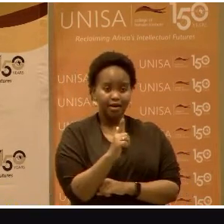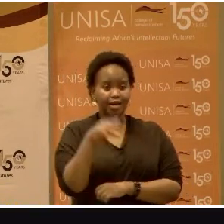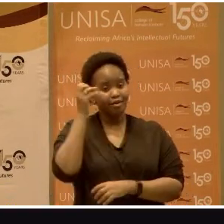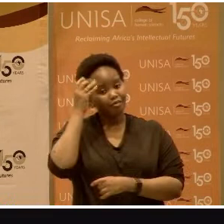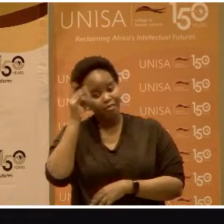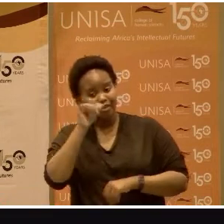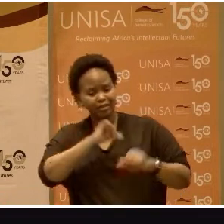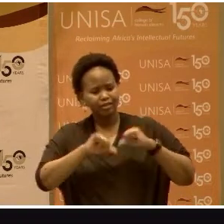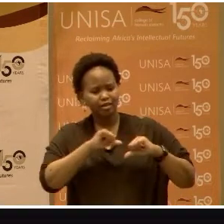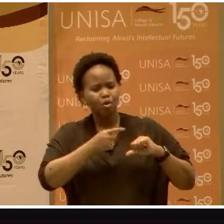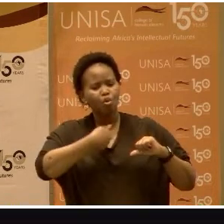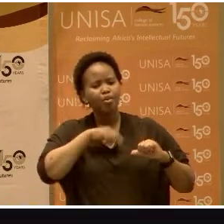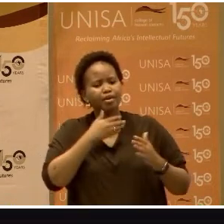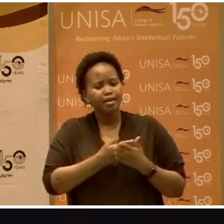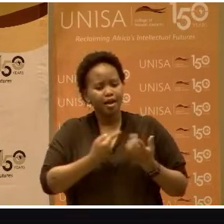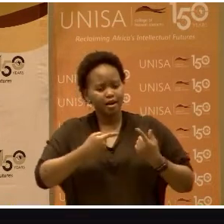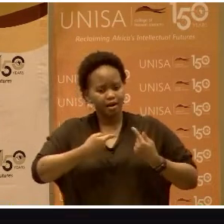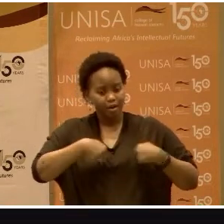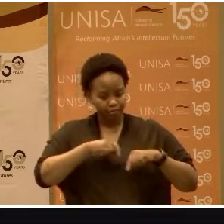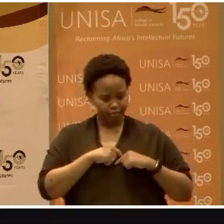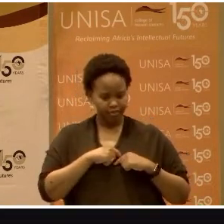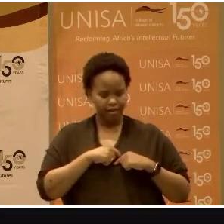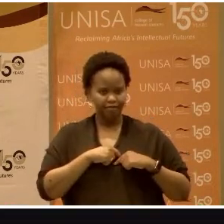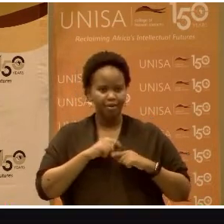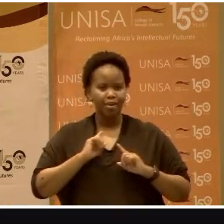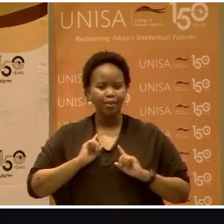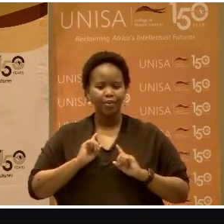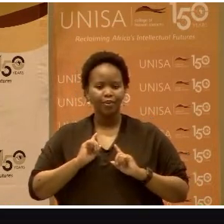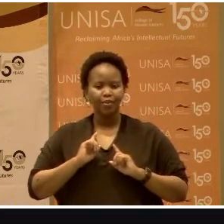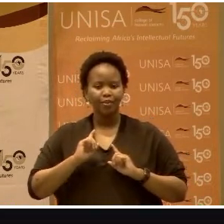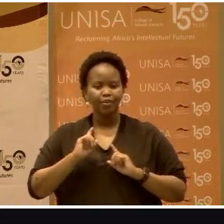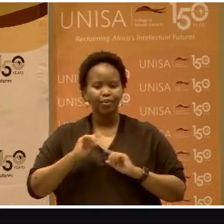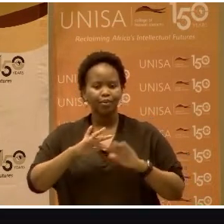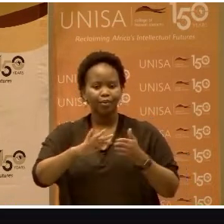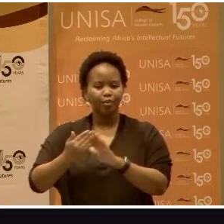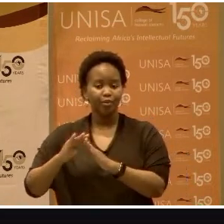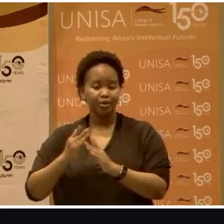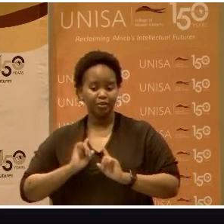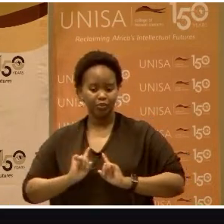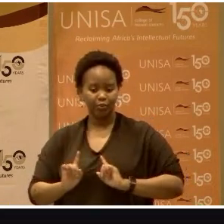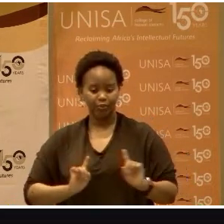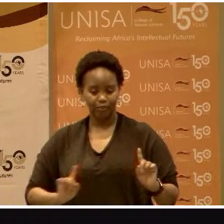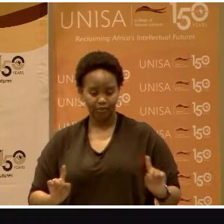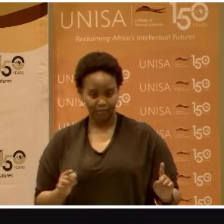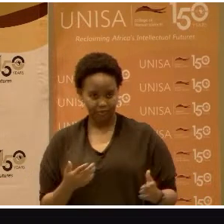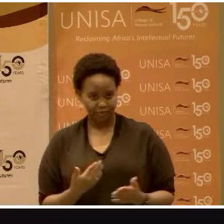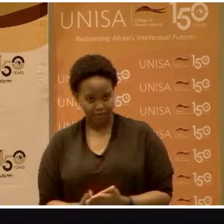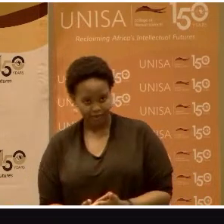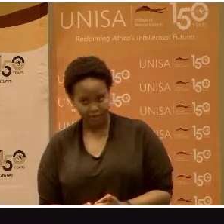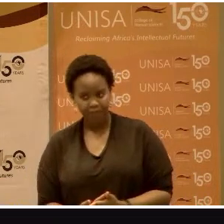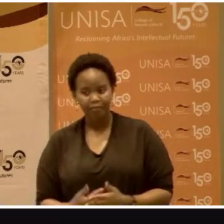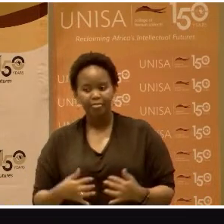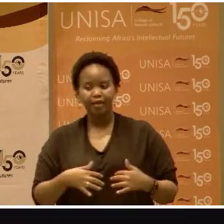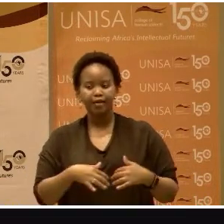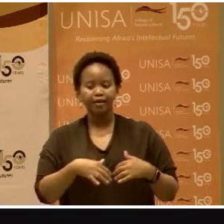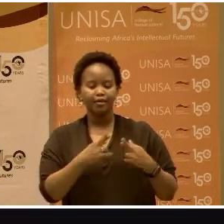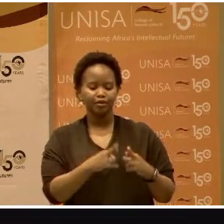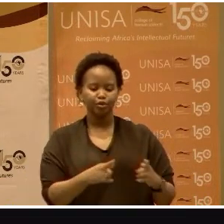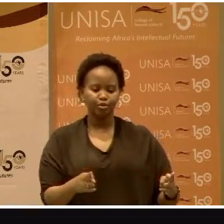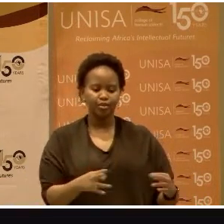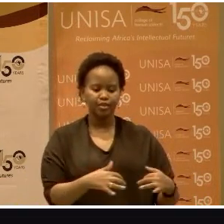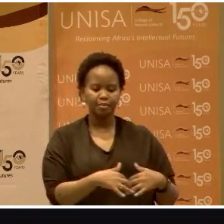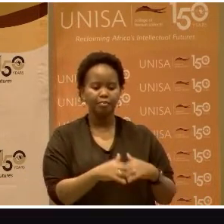engage ourselves with the local community to understand our language needs and provide relevant resources and services